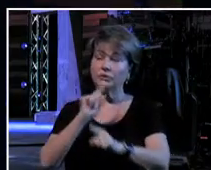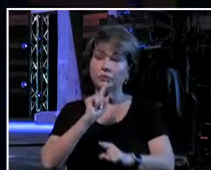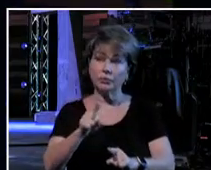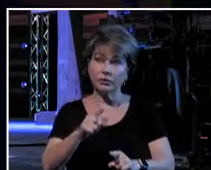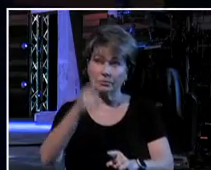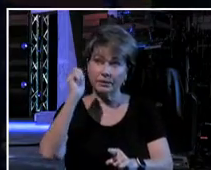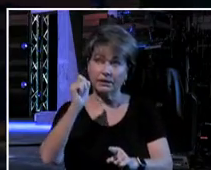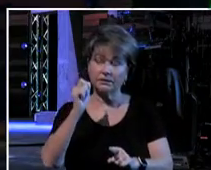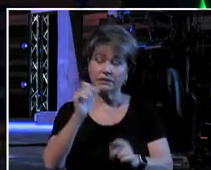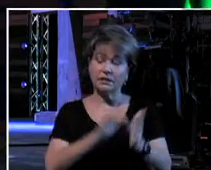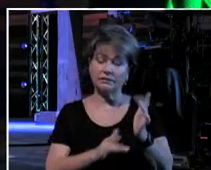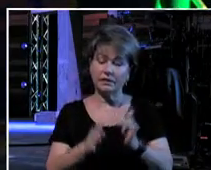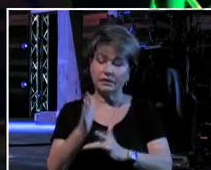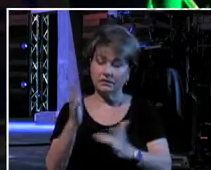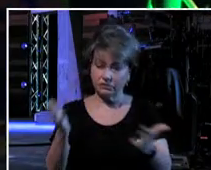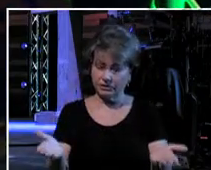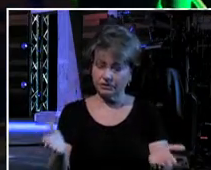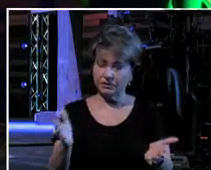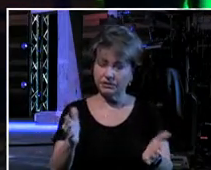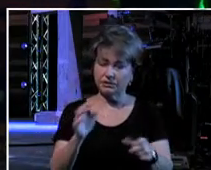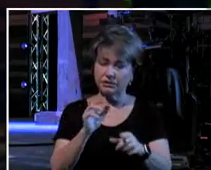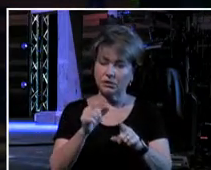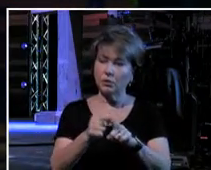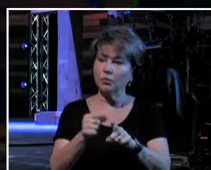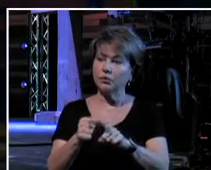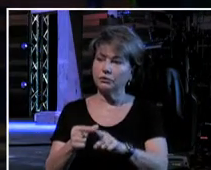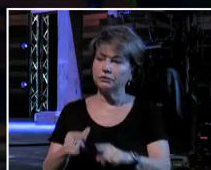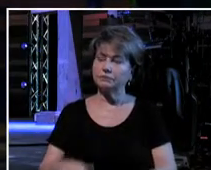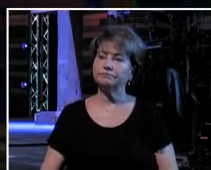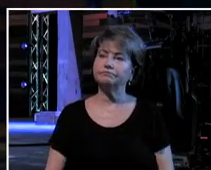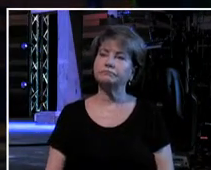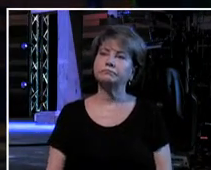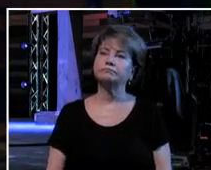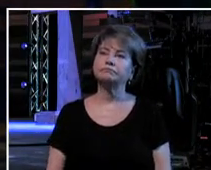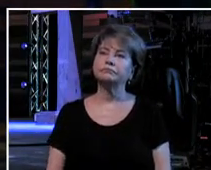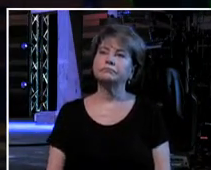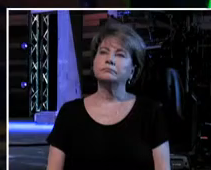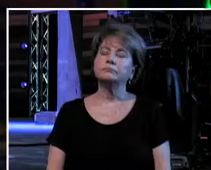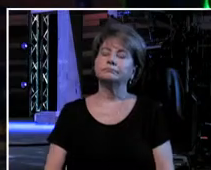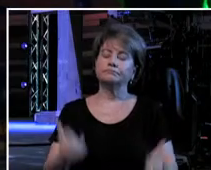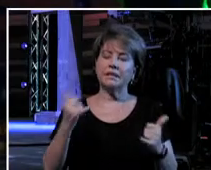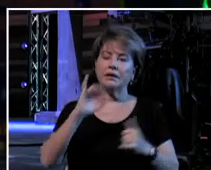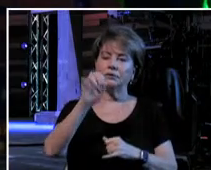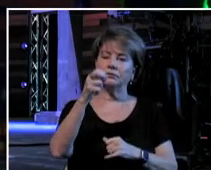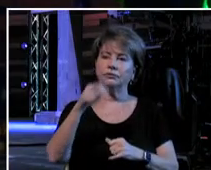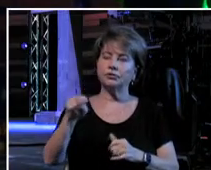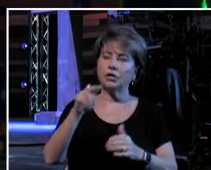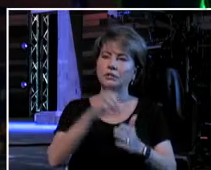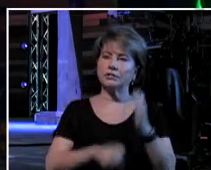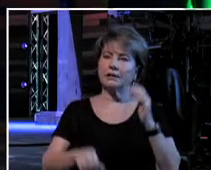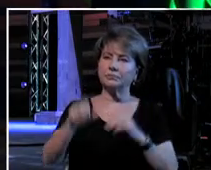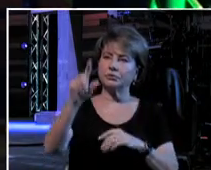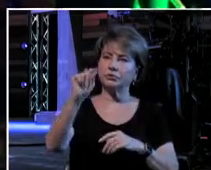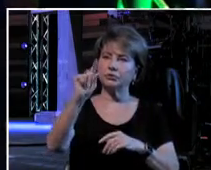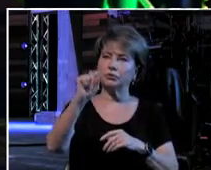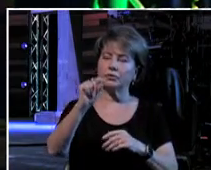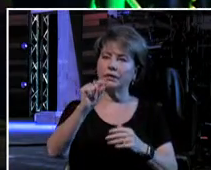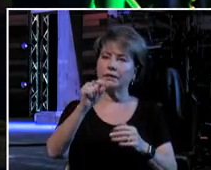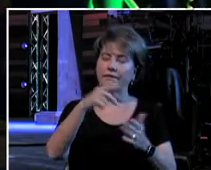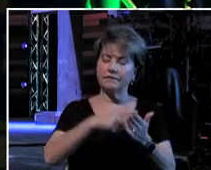works. So let's look at each one of these. First of all, we come in John chapter 20, verse 1. There's an empty